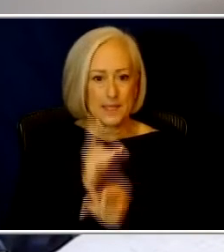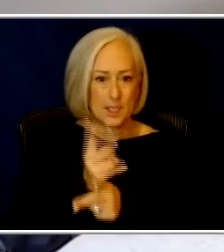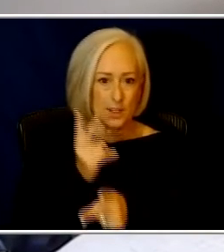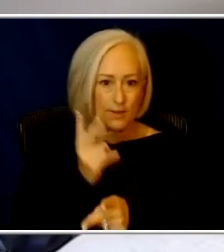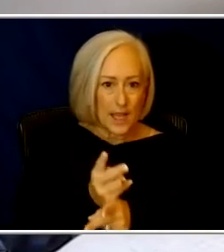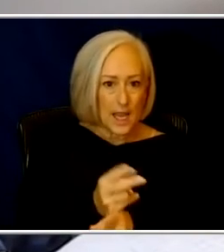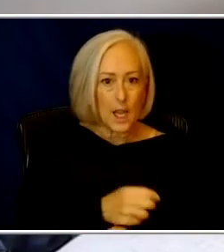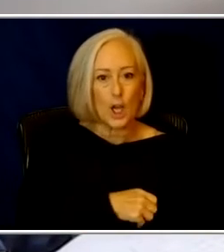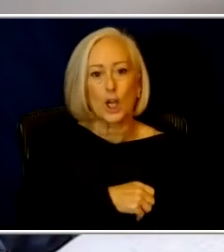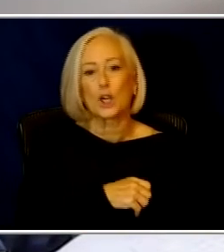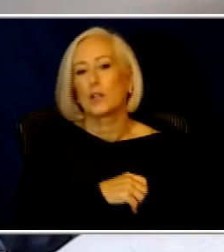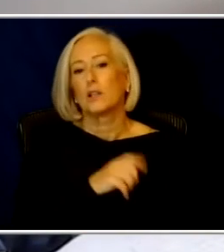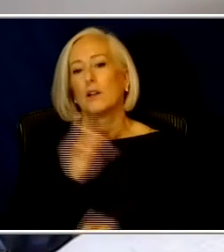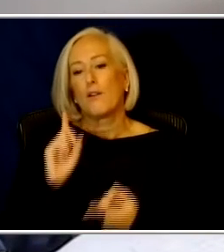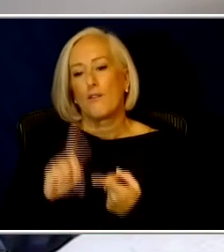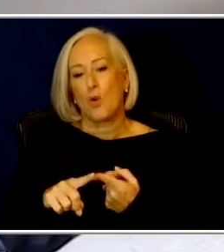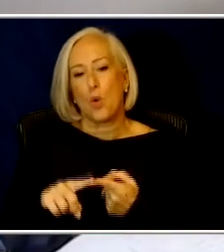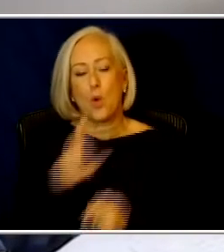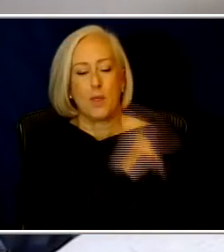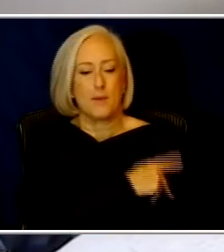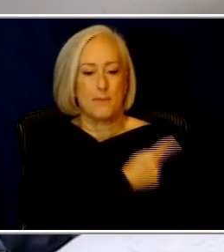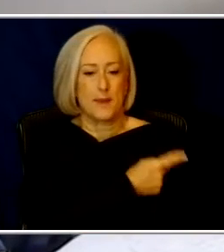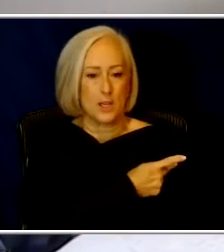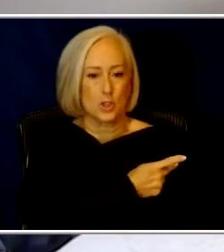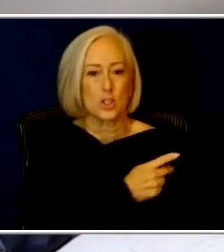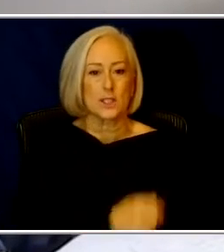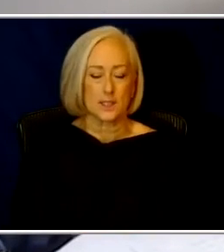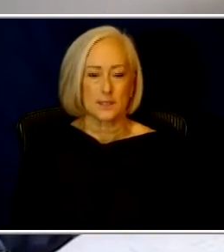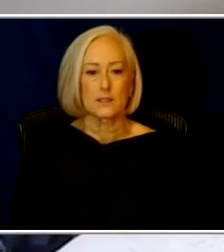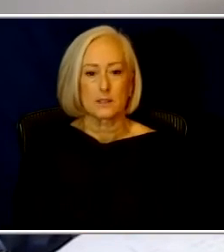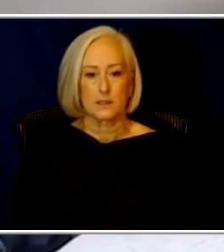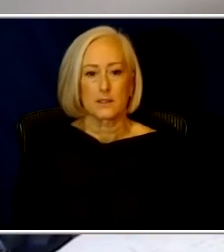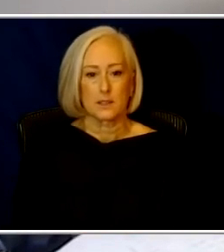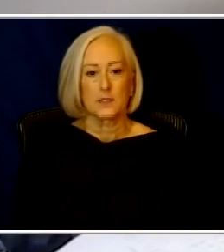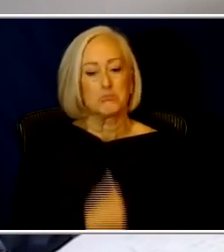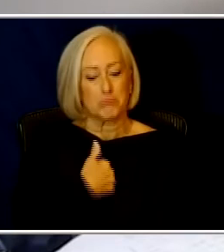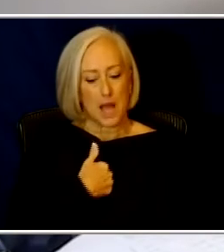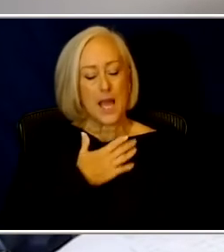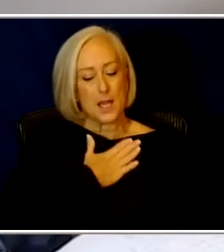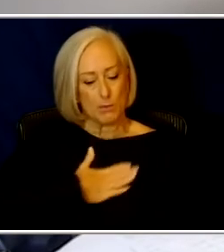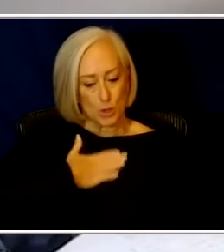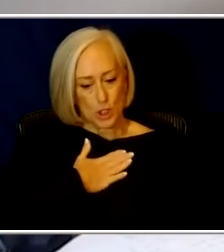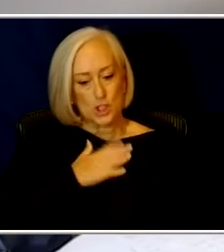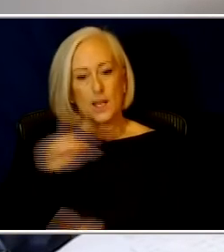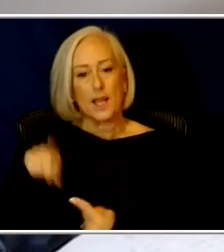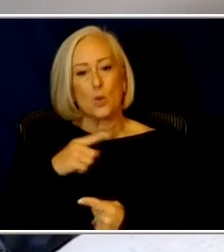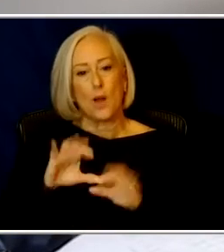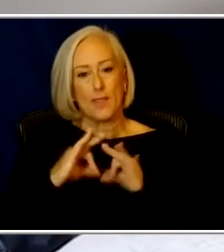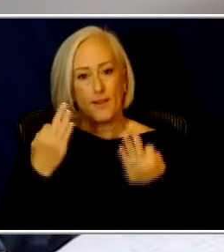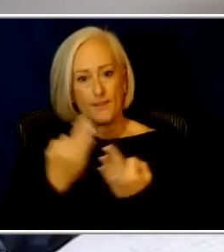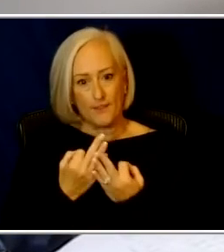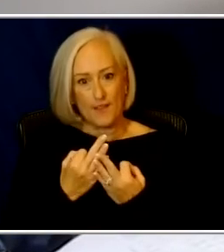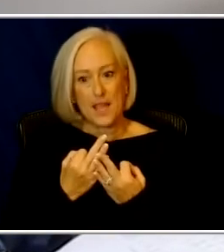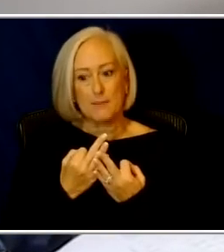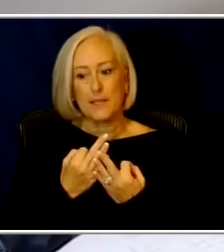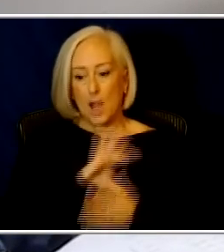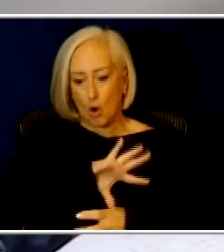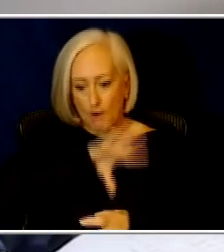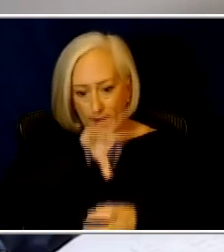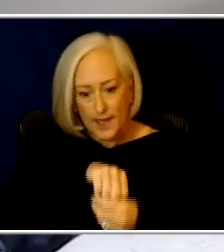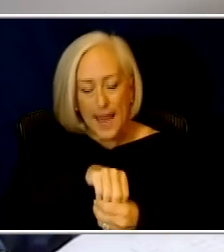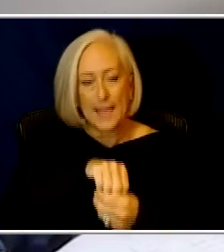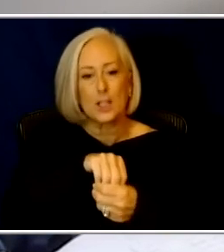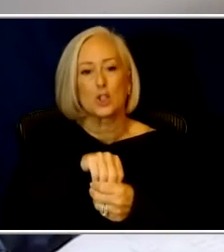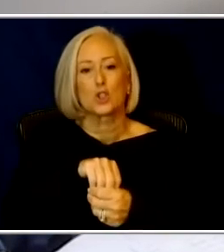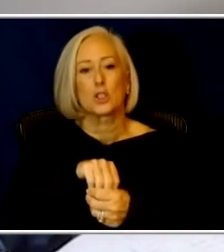to the patient. Certainly, I appreciate it when the families are engaged and can